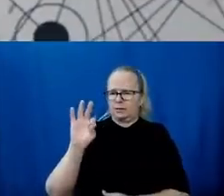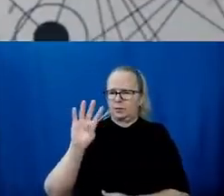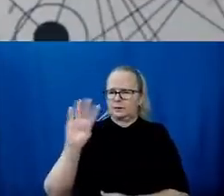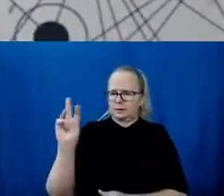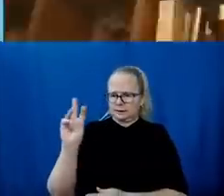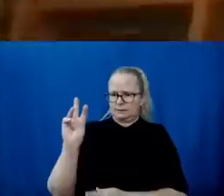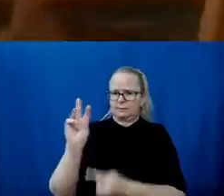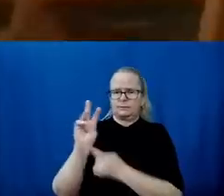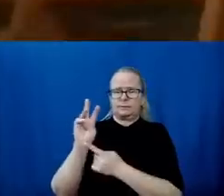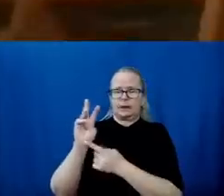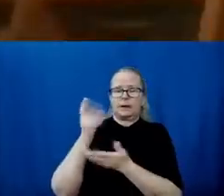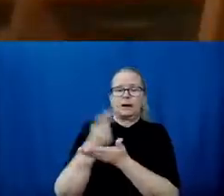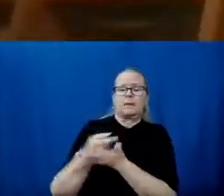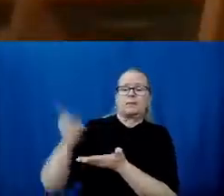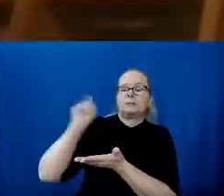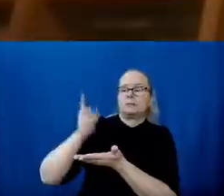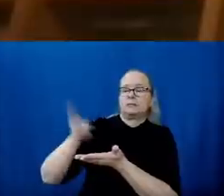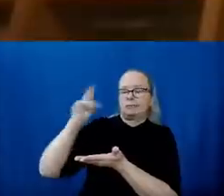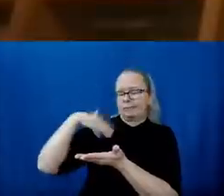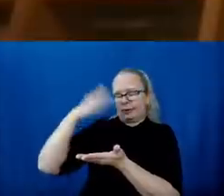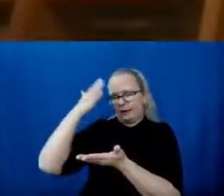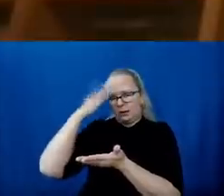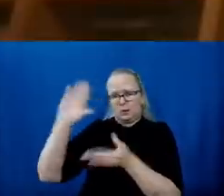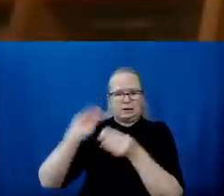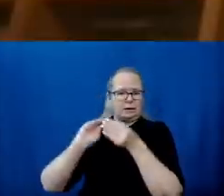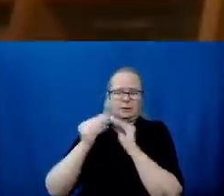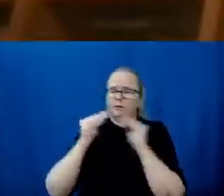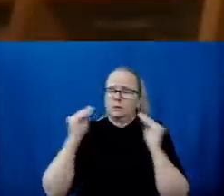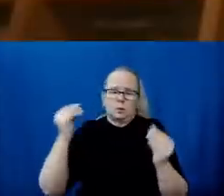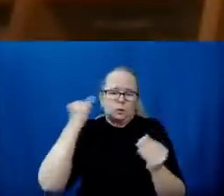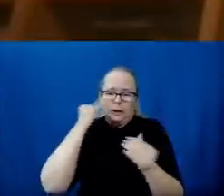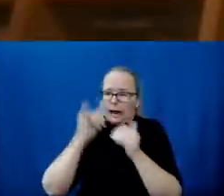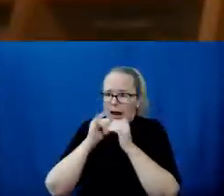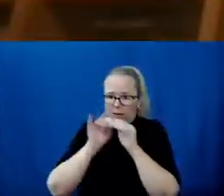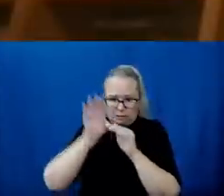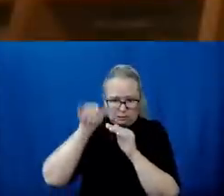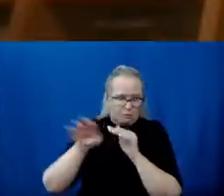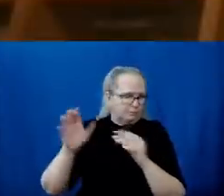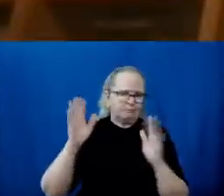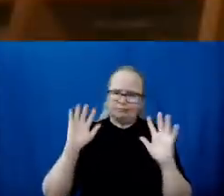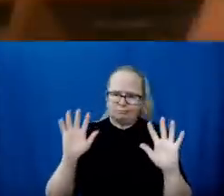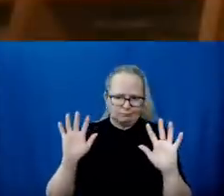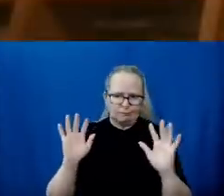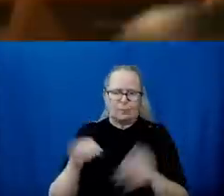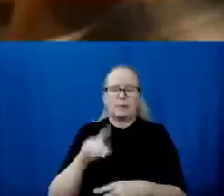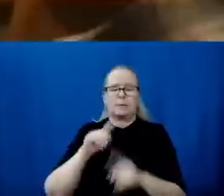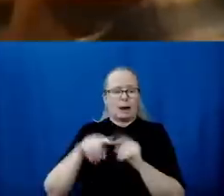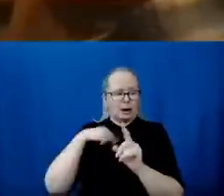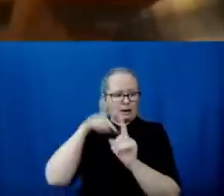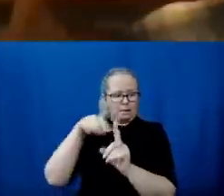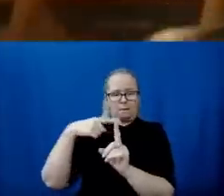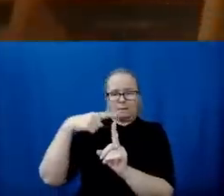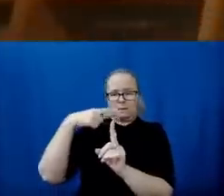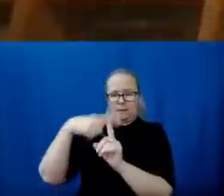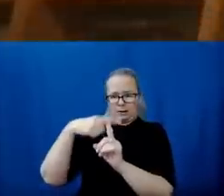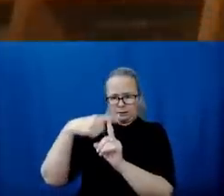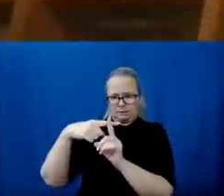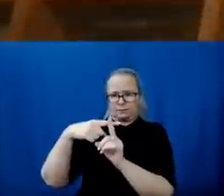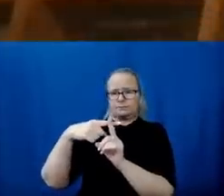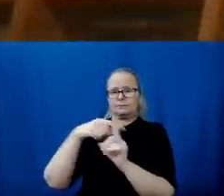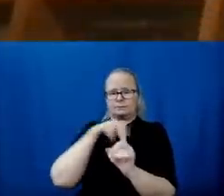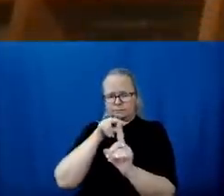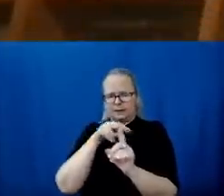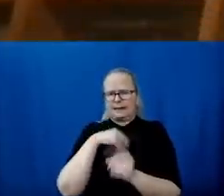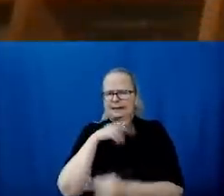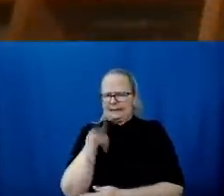context of last week or next week or anything. So I've said the number, but it doesn't mean anything. The positivity probably does mean something, and you can